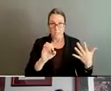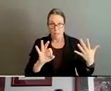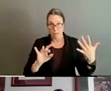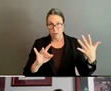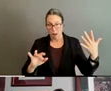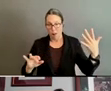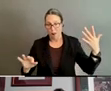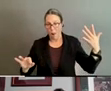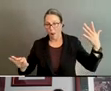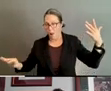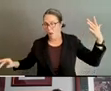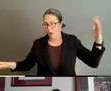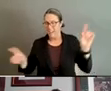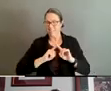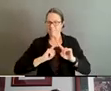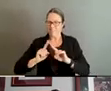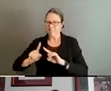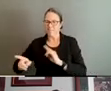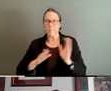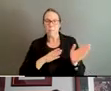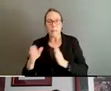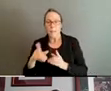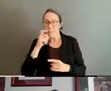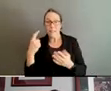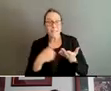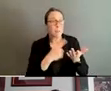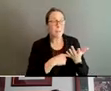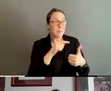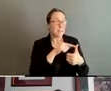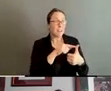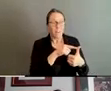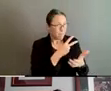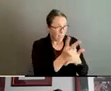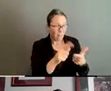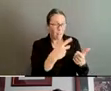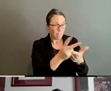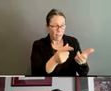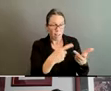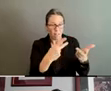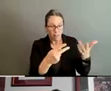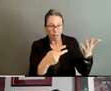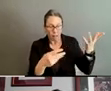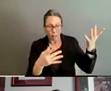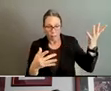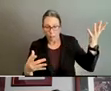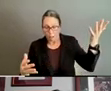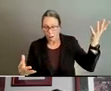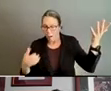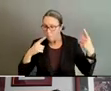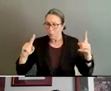going because sometimes you do get all the way down to plan Z, and that's the plan that's going to work given